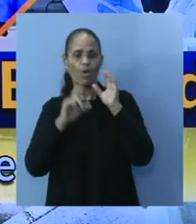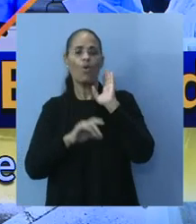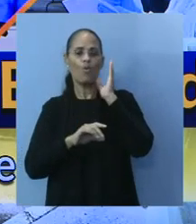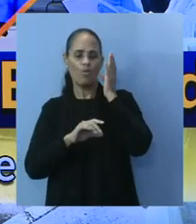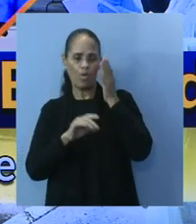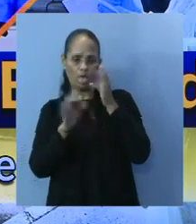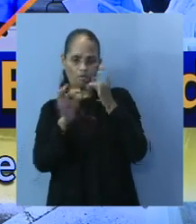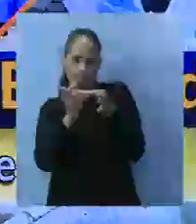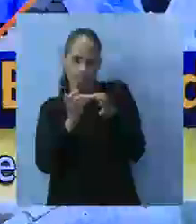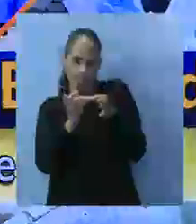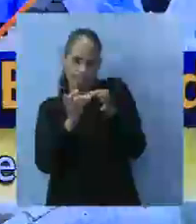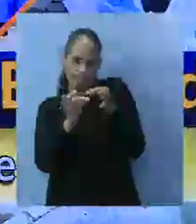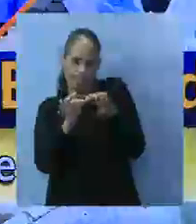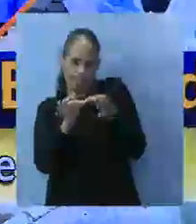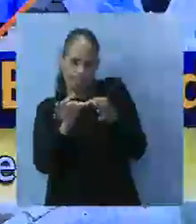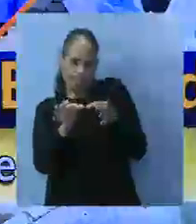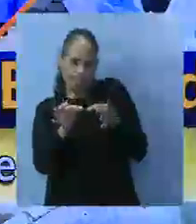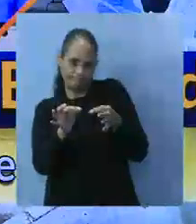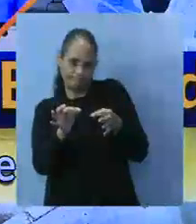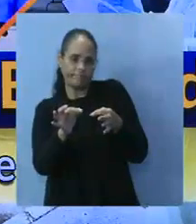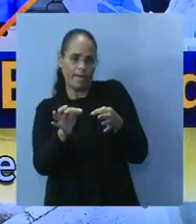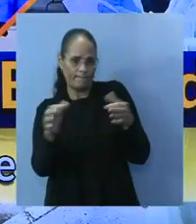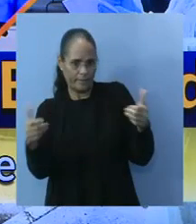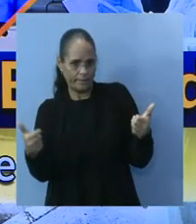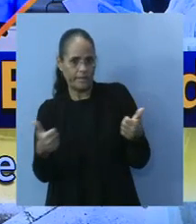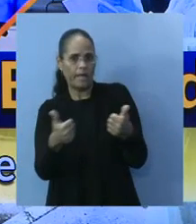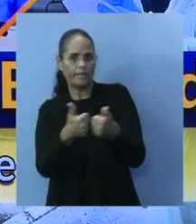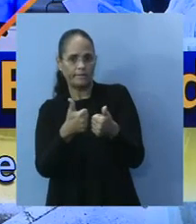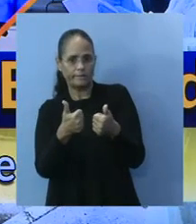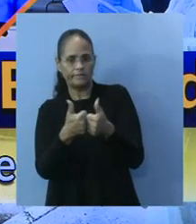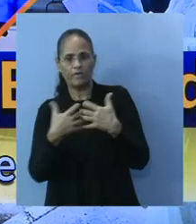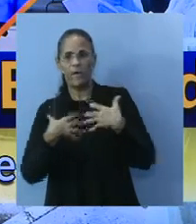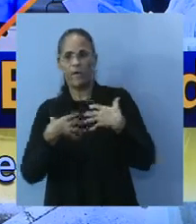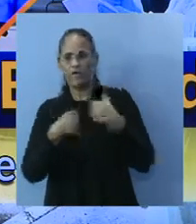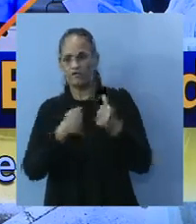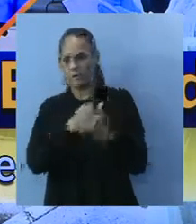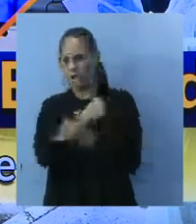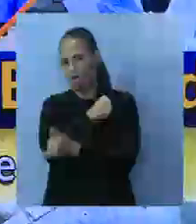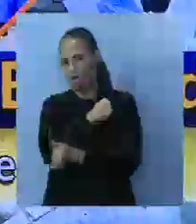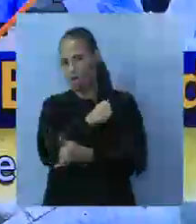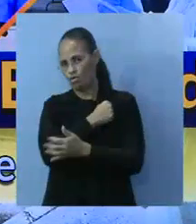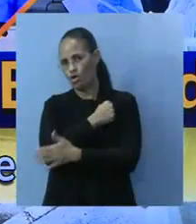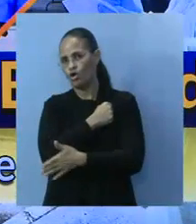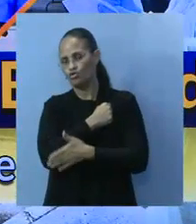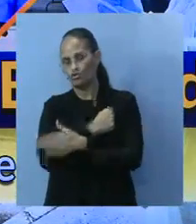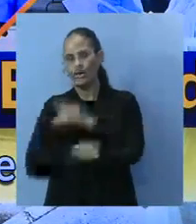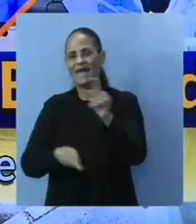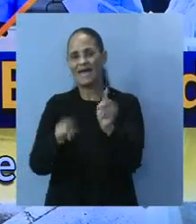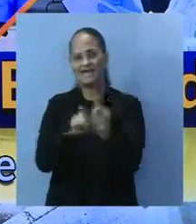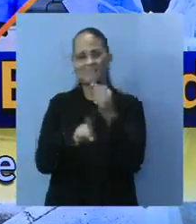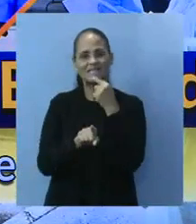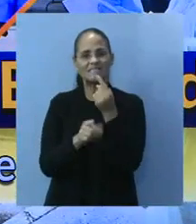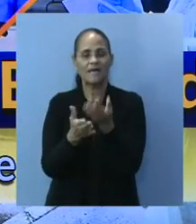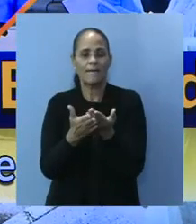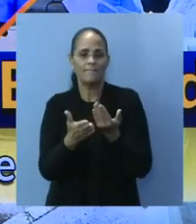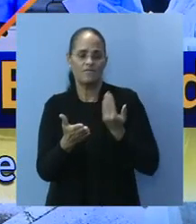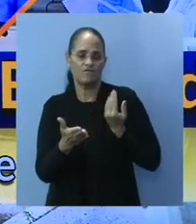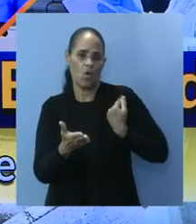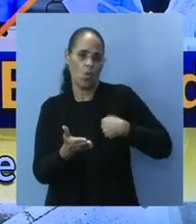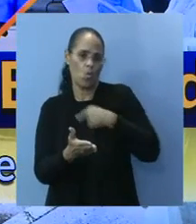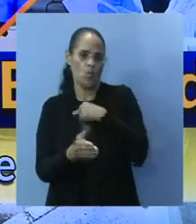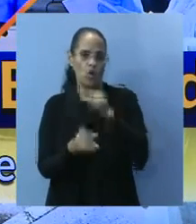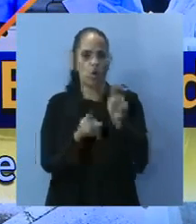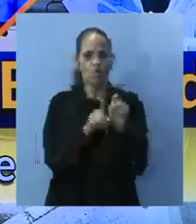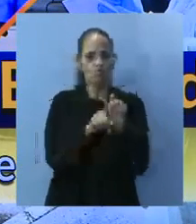lead to health and economic challenges for our country. As I stated in the past, we also